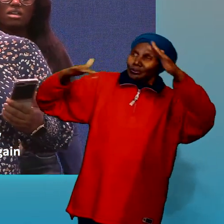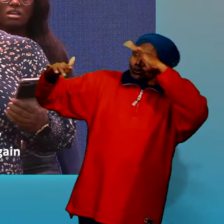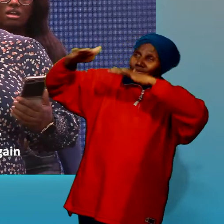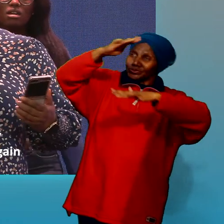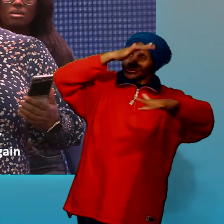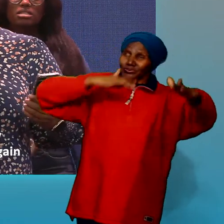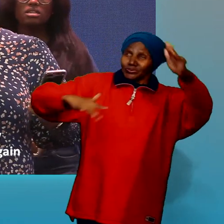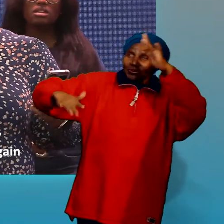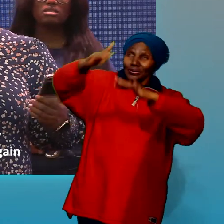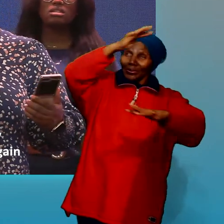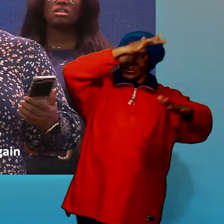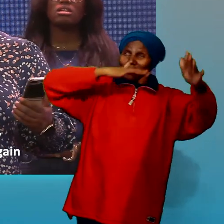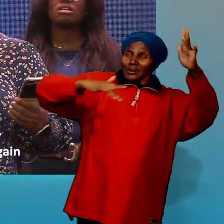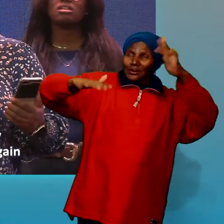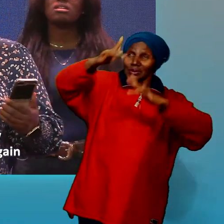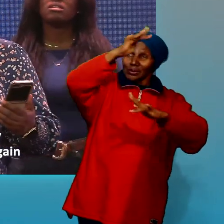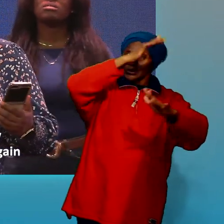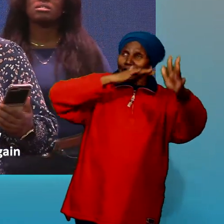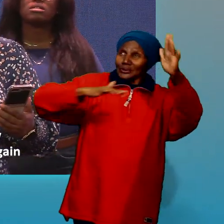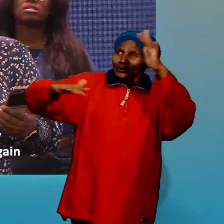With his glory.